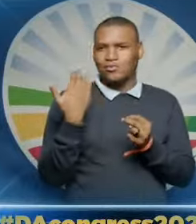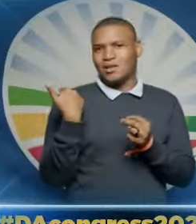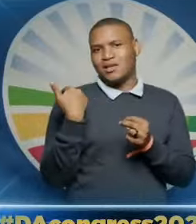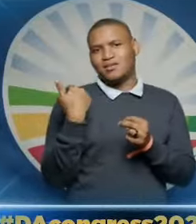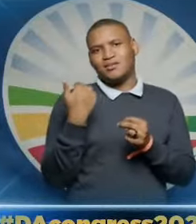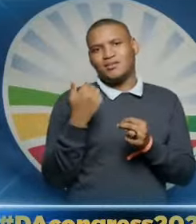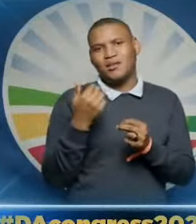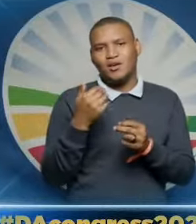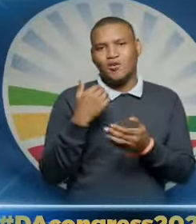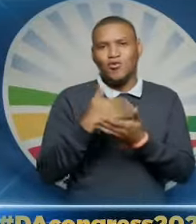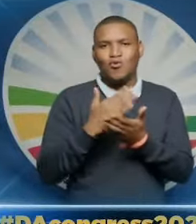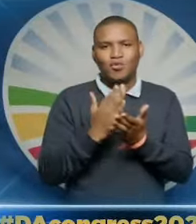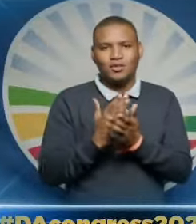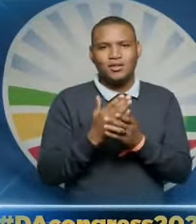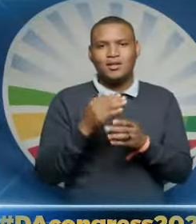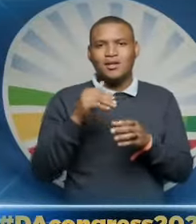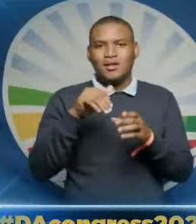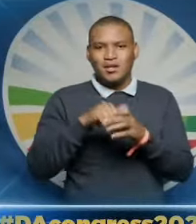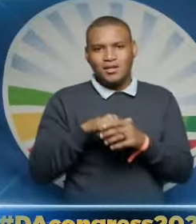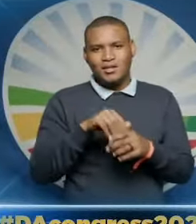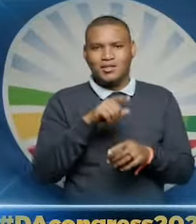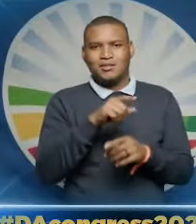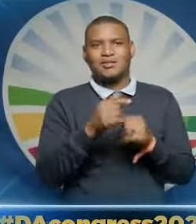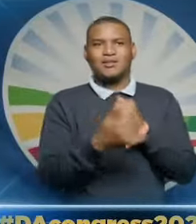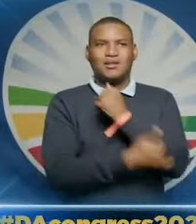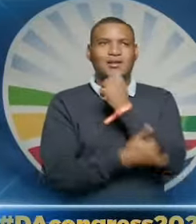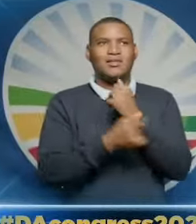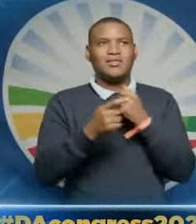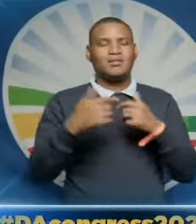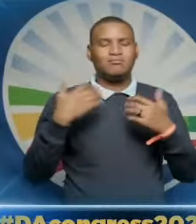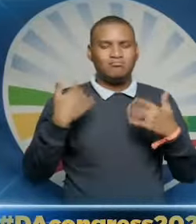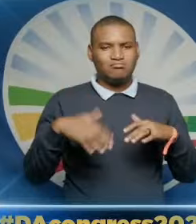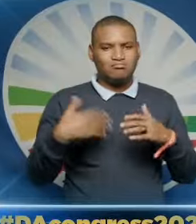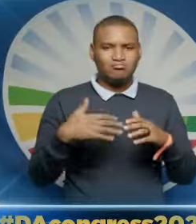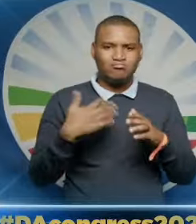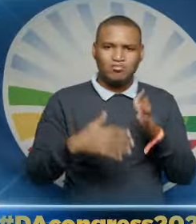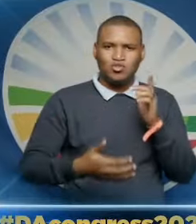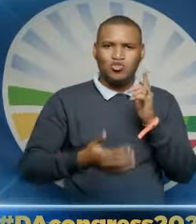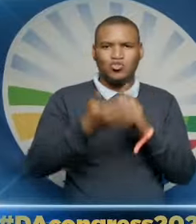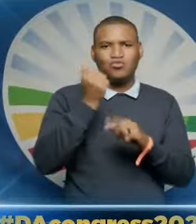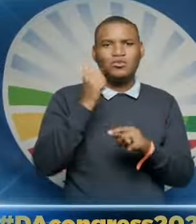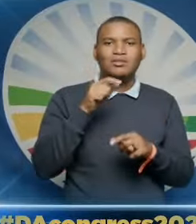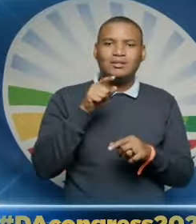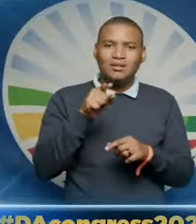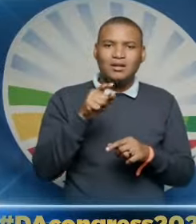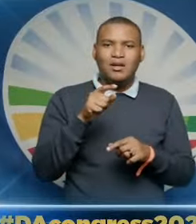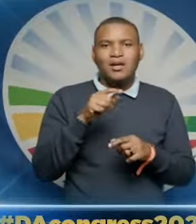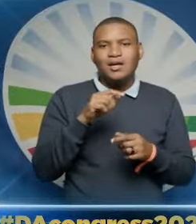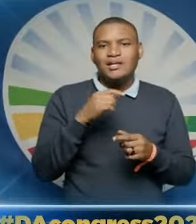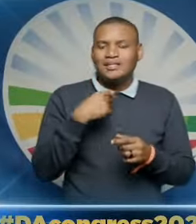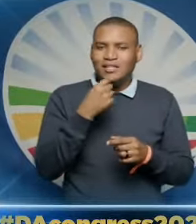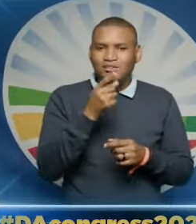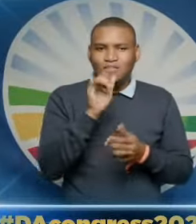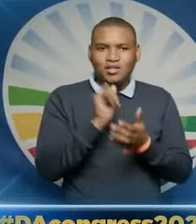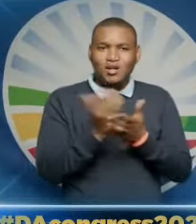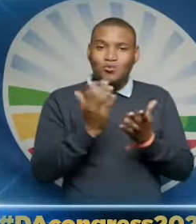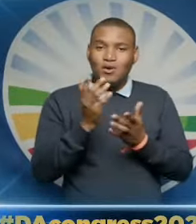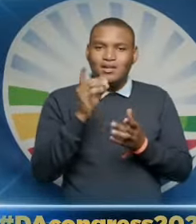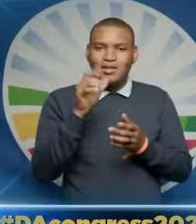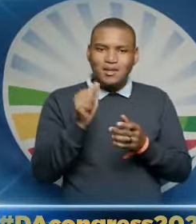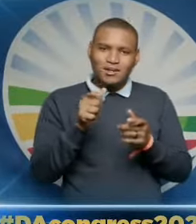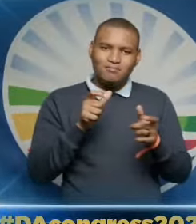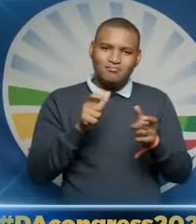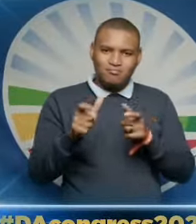2022 in the entire country. That is an incredibly significant achievement. And really, what does that tell you is that where the DA